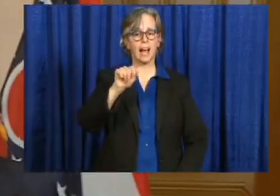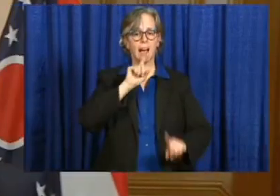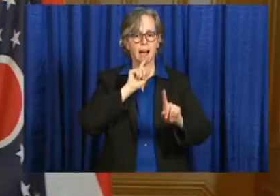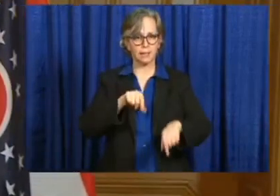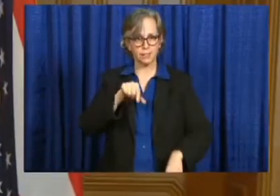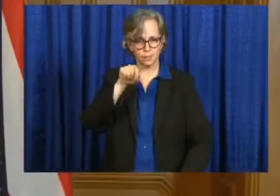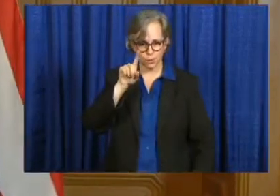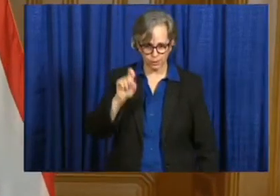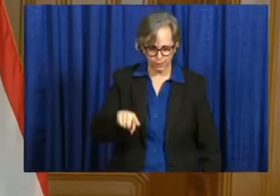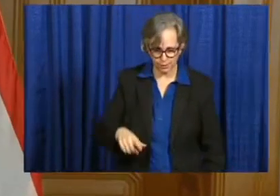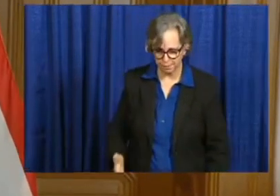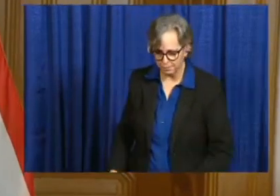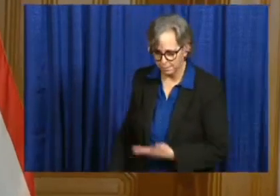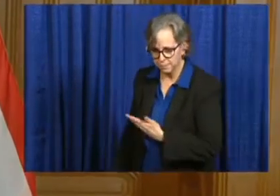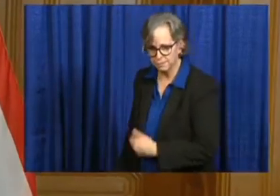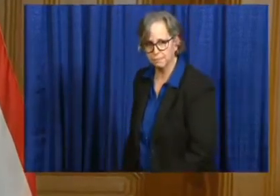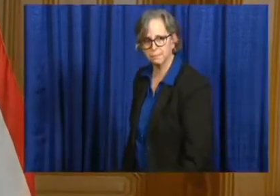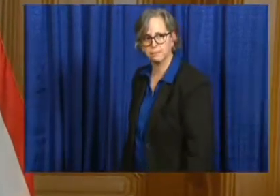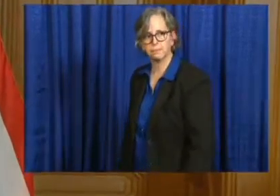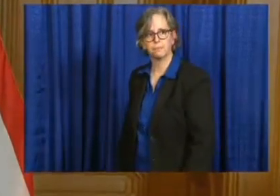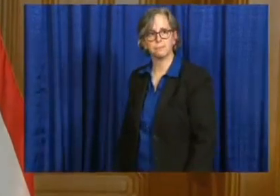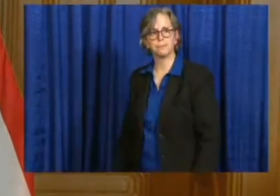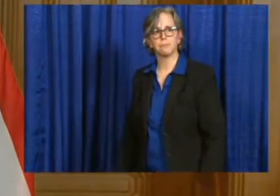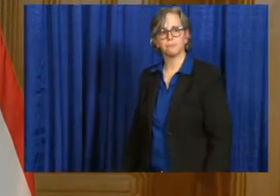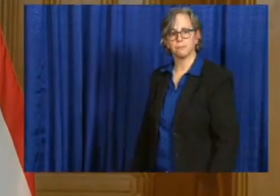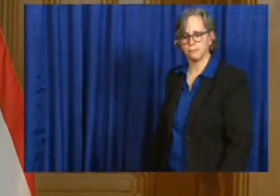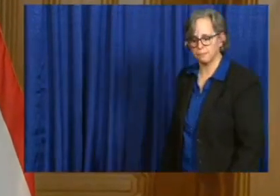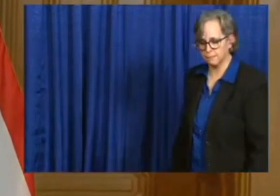take some questions from the news media.